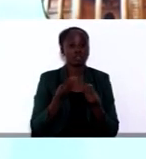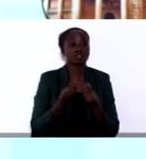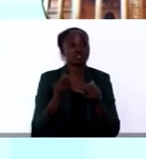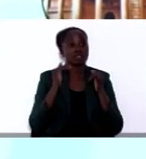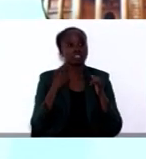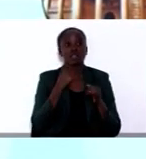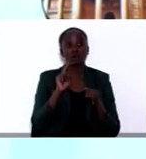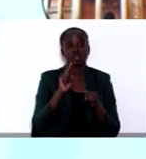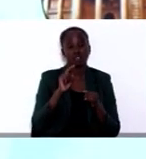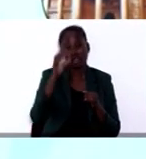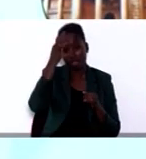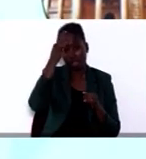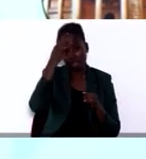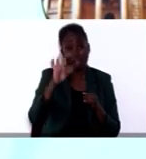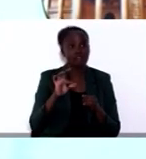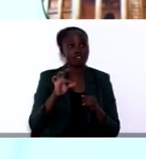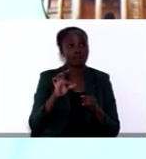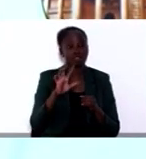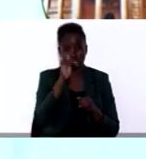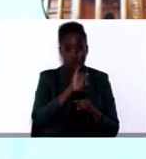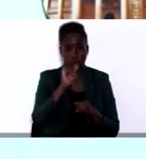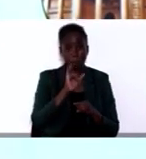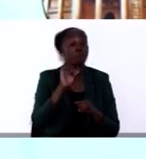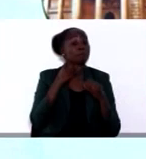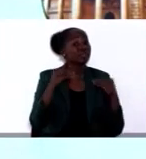price. Business people, I want to say to you,